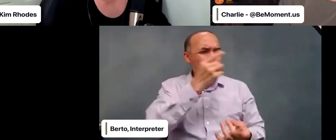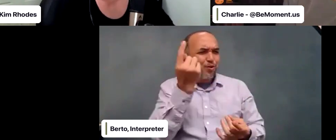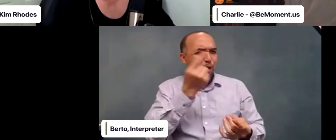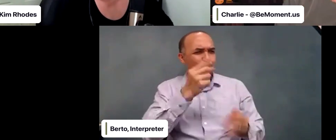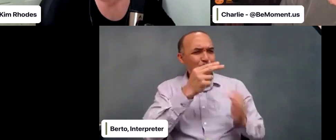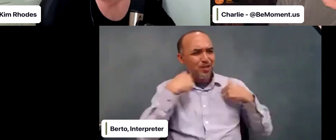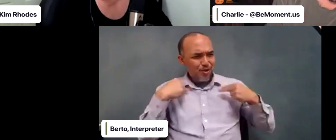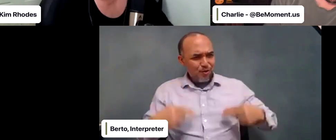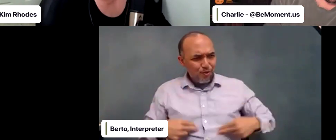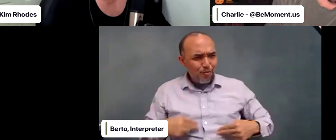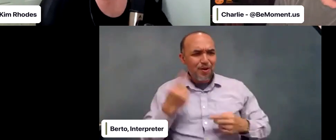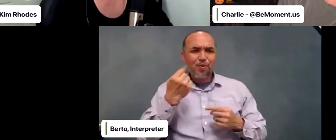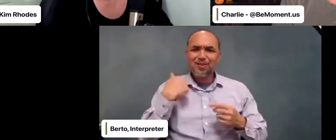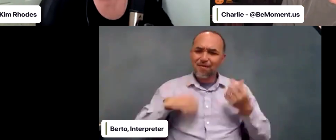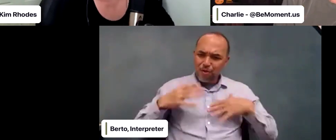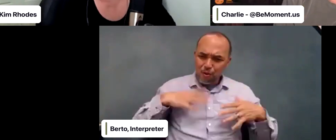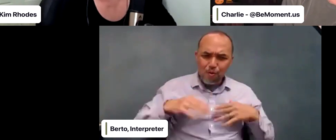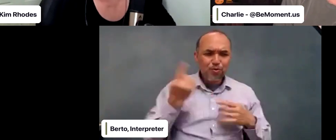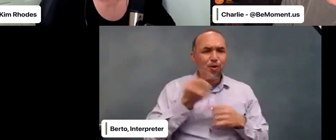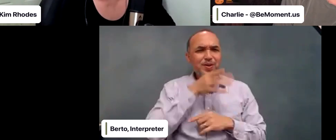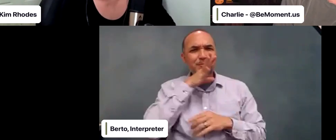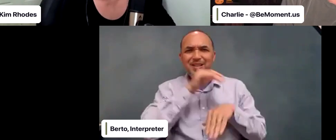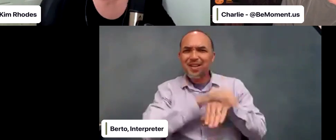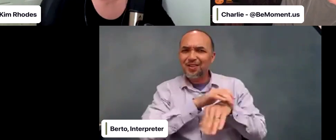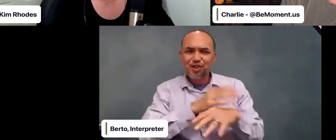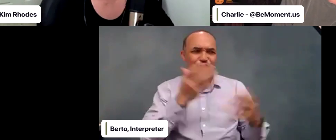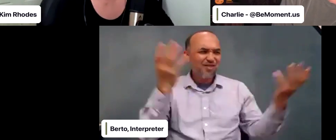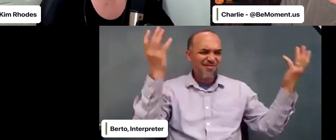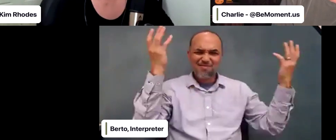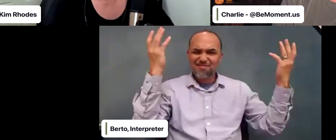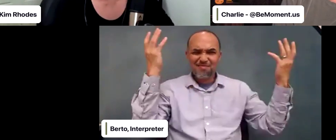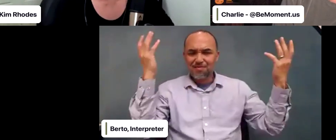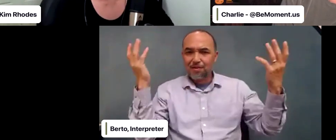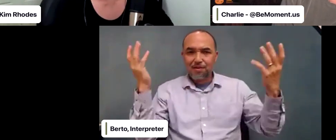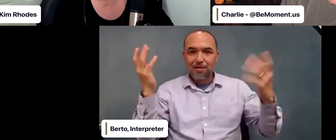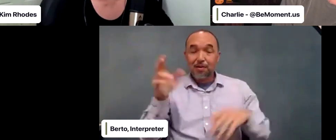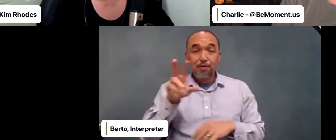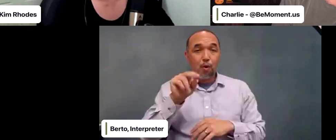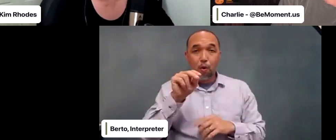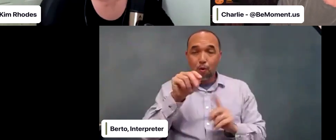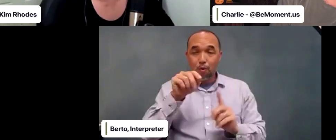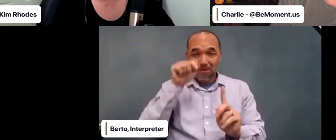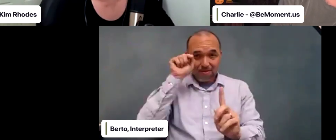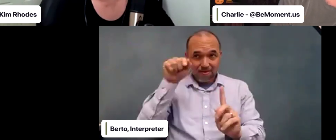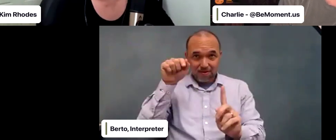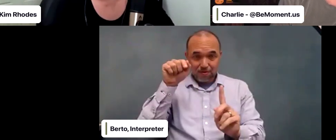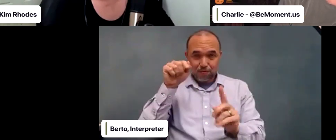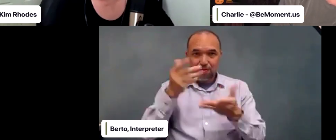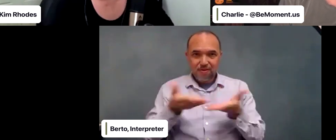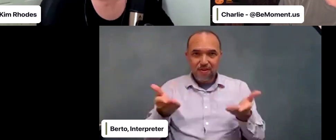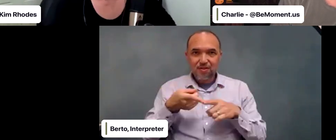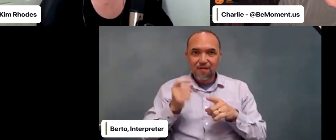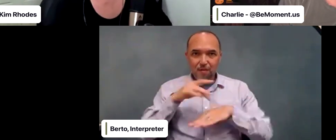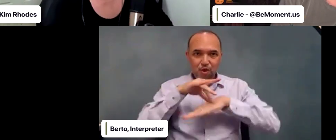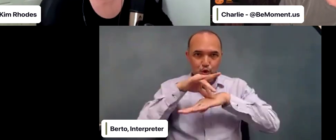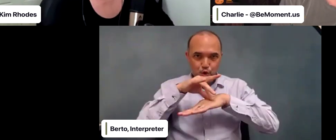always speak my language? How come this was shit from the earth that was